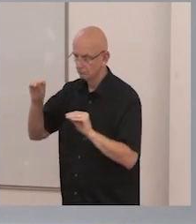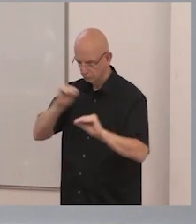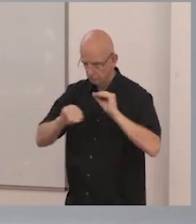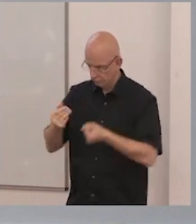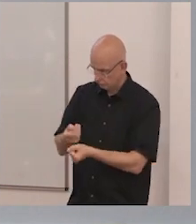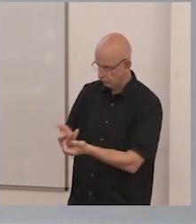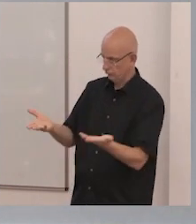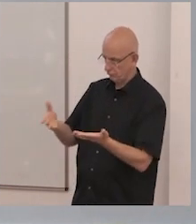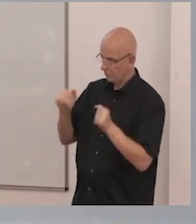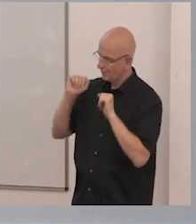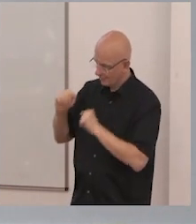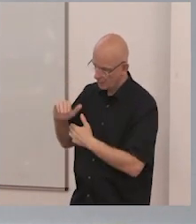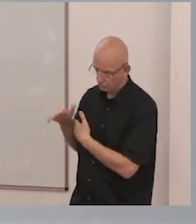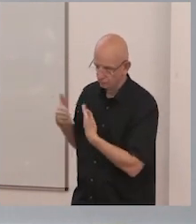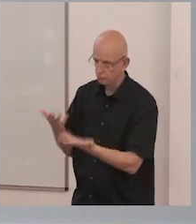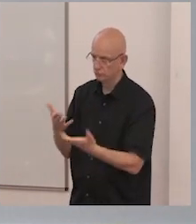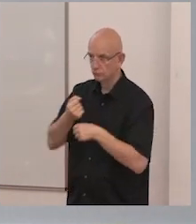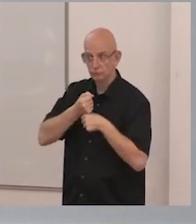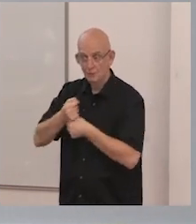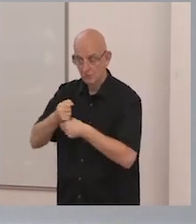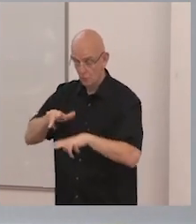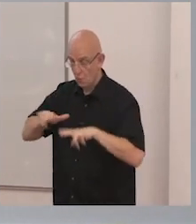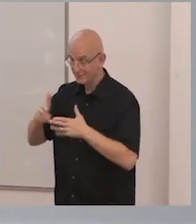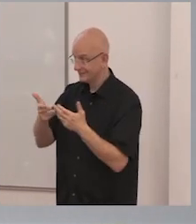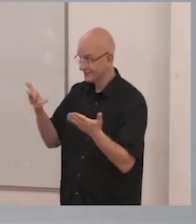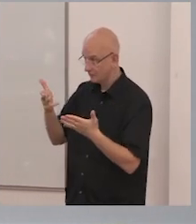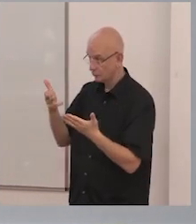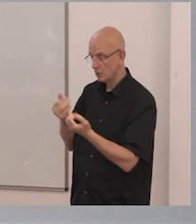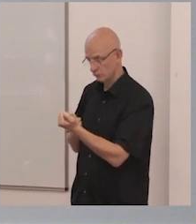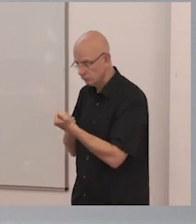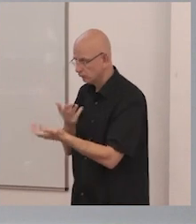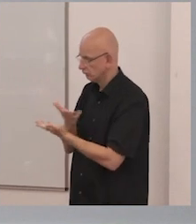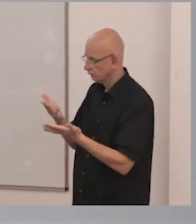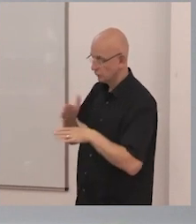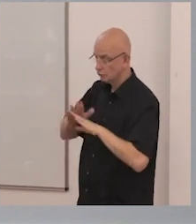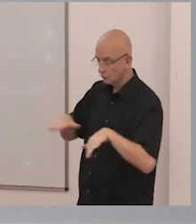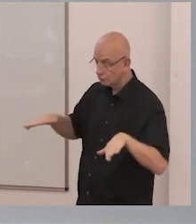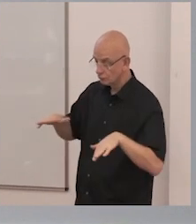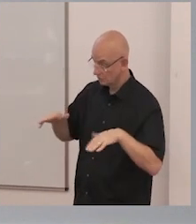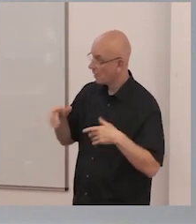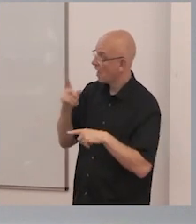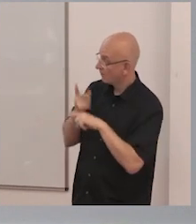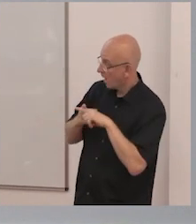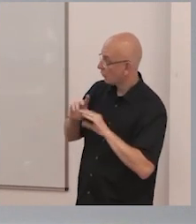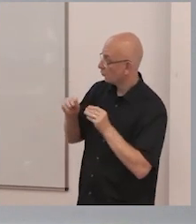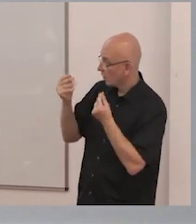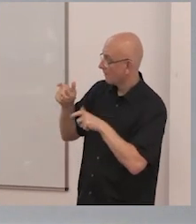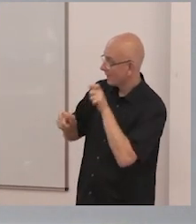So it's important that the focus specific organisations are established.